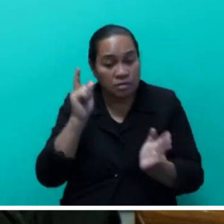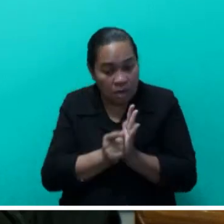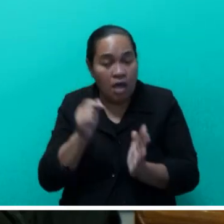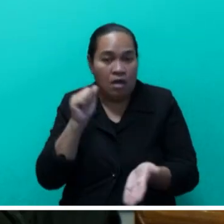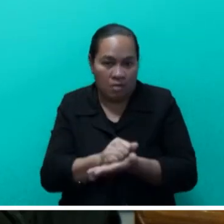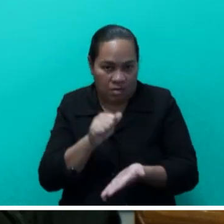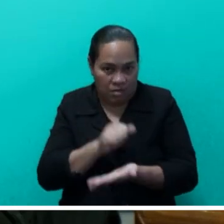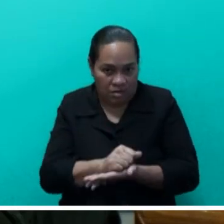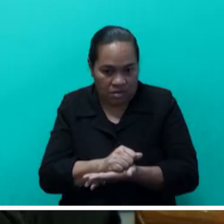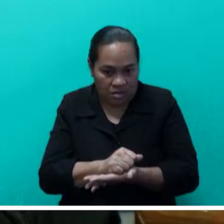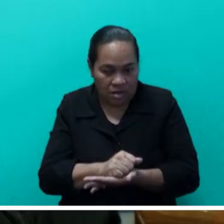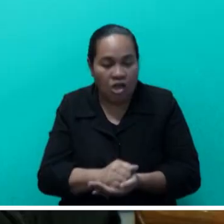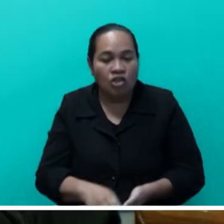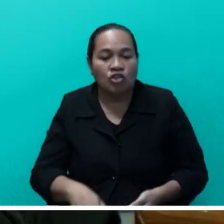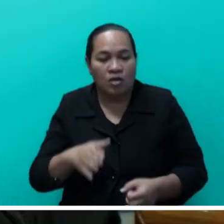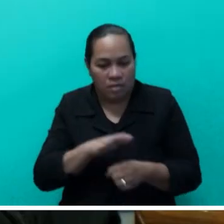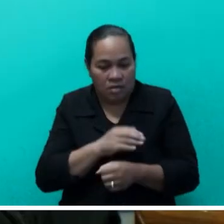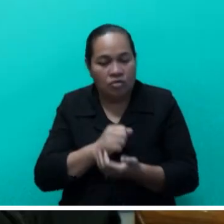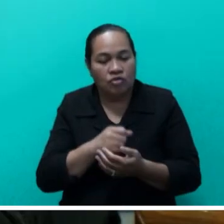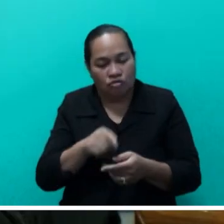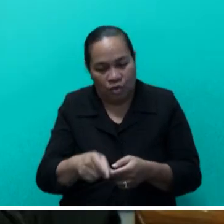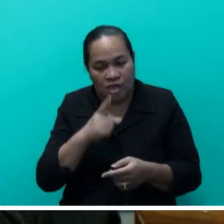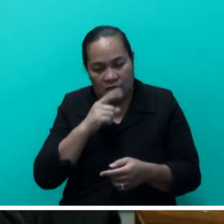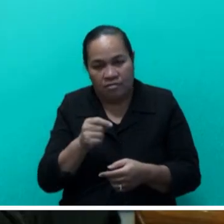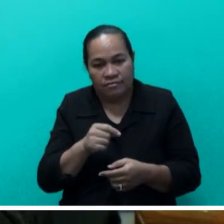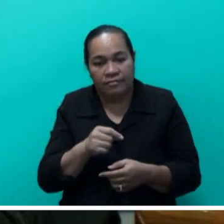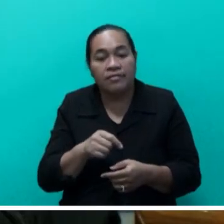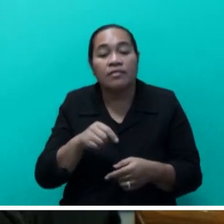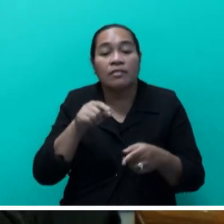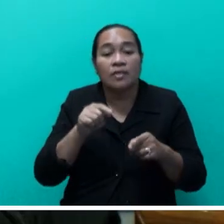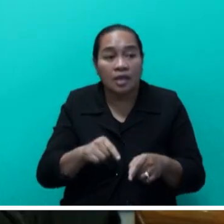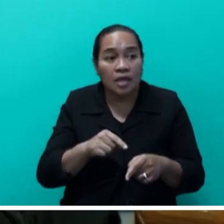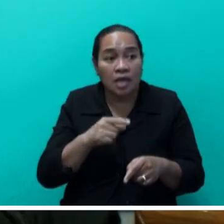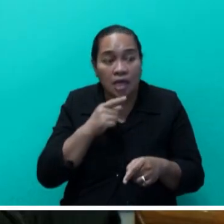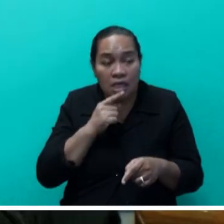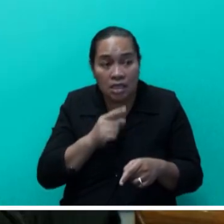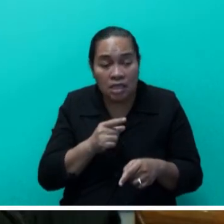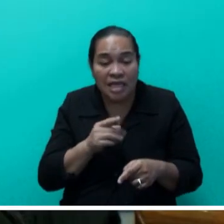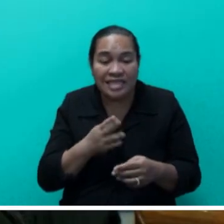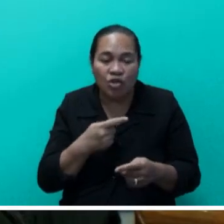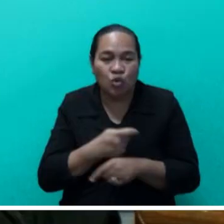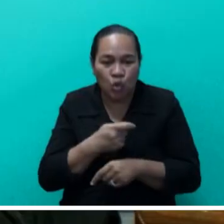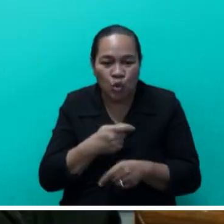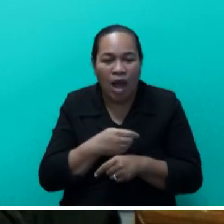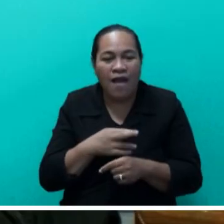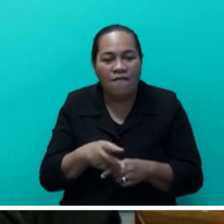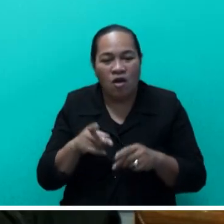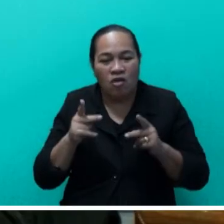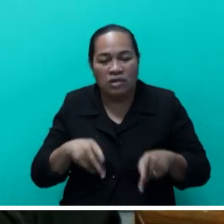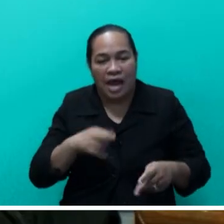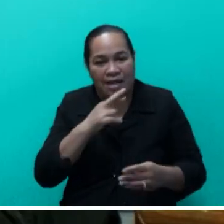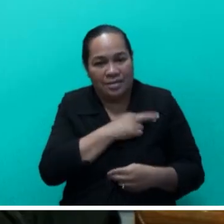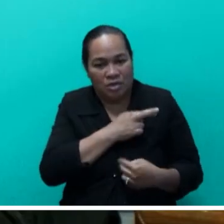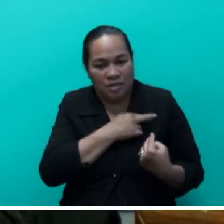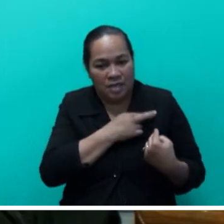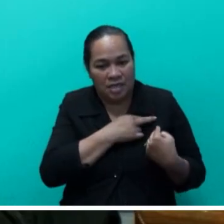effectively, maximizing the impact of our initiatives. The Coastal Operation Plan is an essential tool for fiscal responsibility